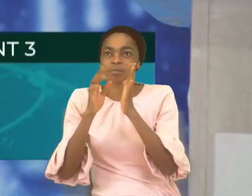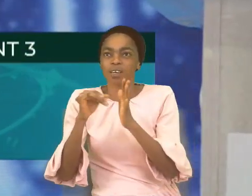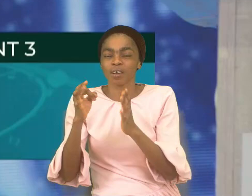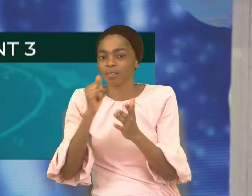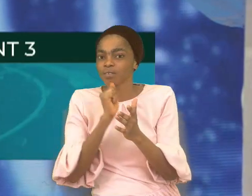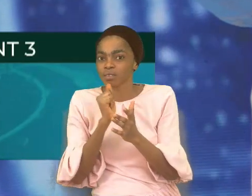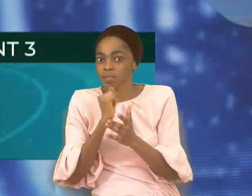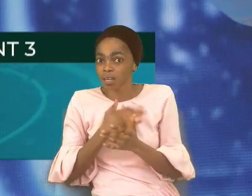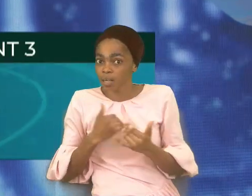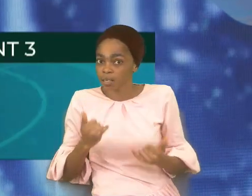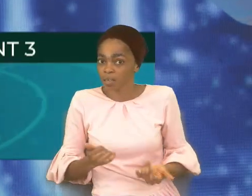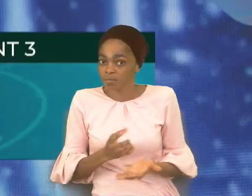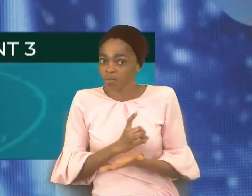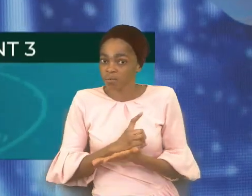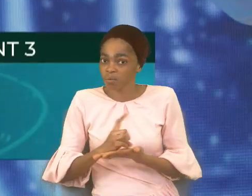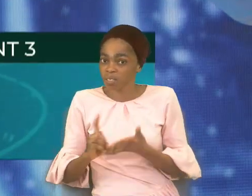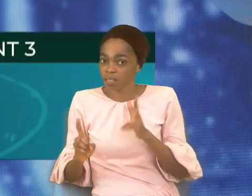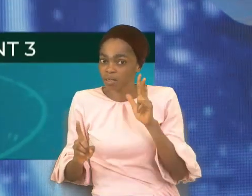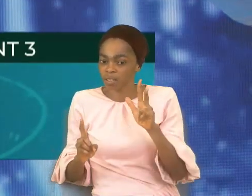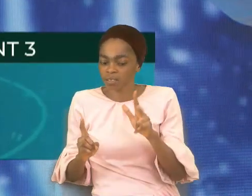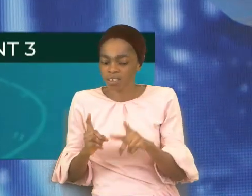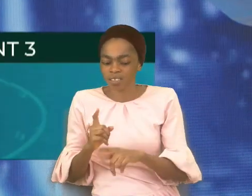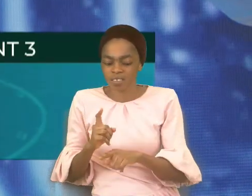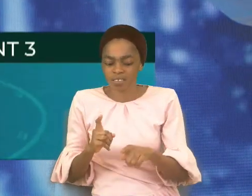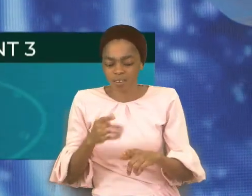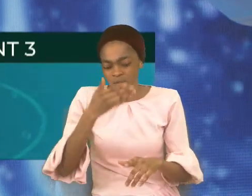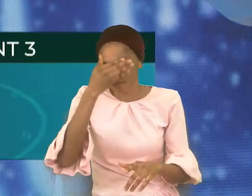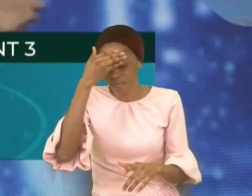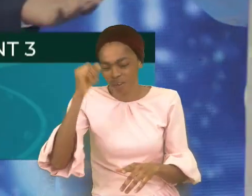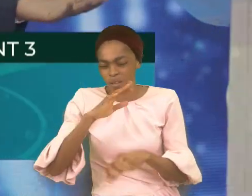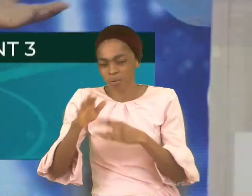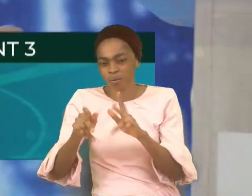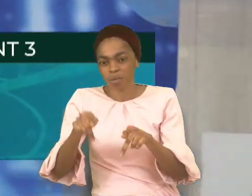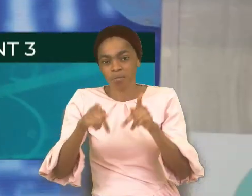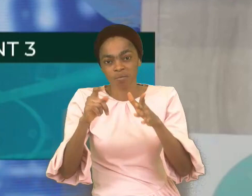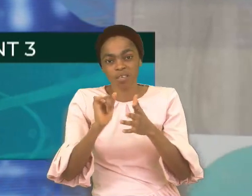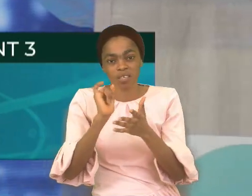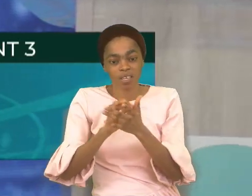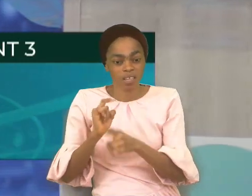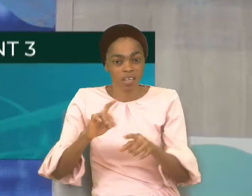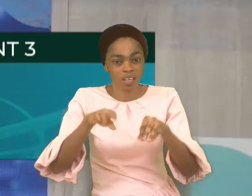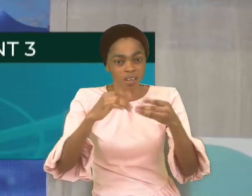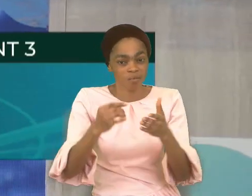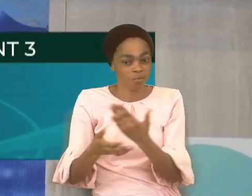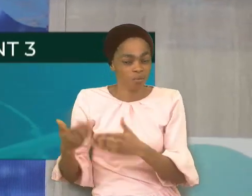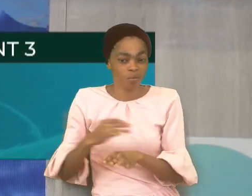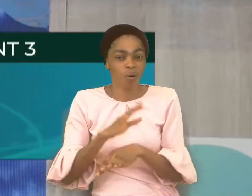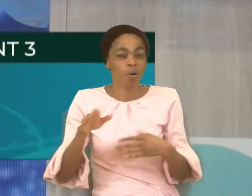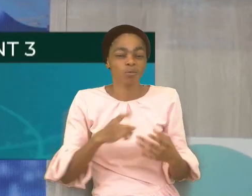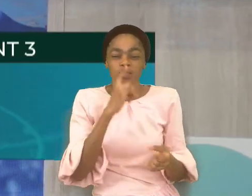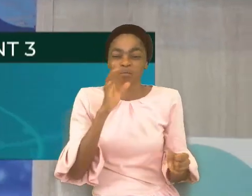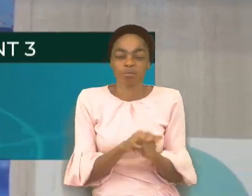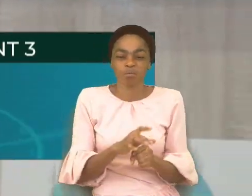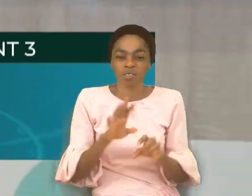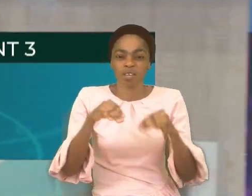the promotion they gave you before. They forget all the promises they gave you before. And they forgot all the promises they have made to